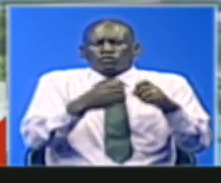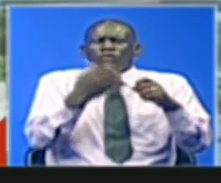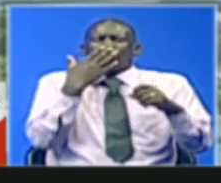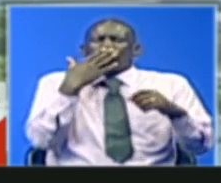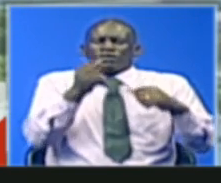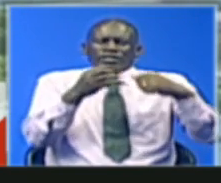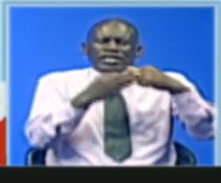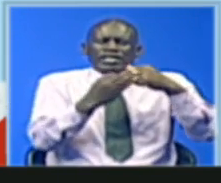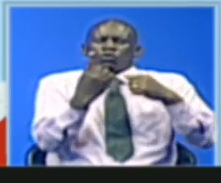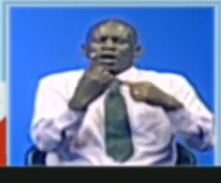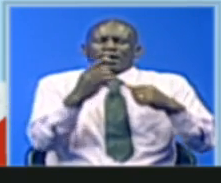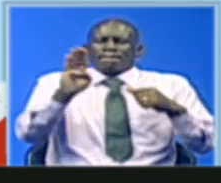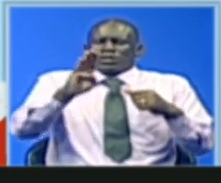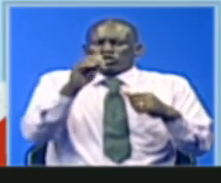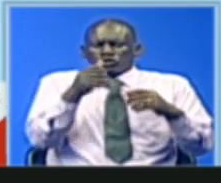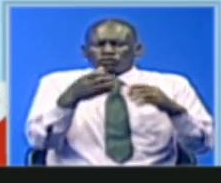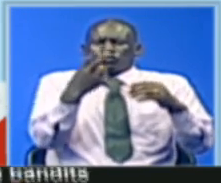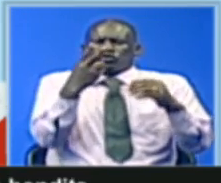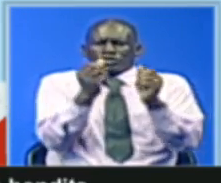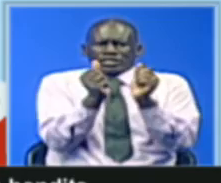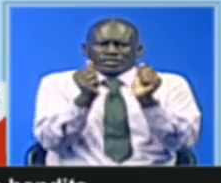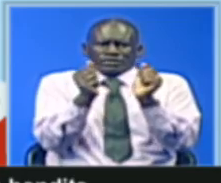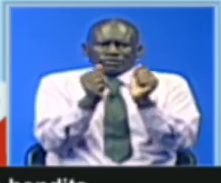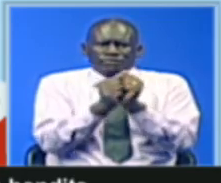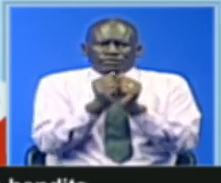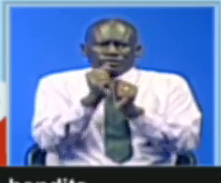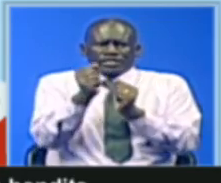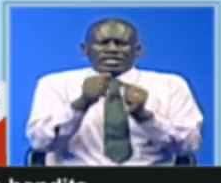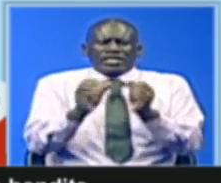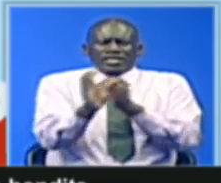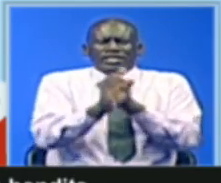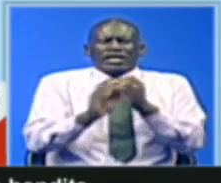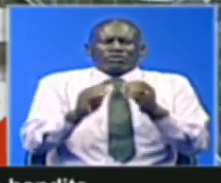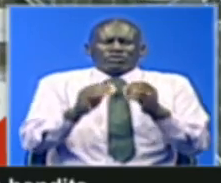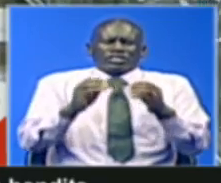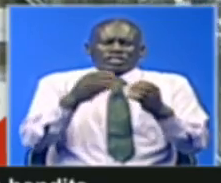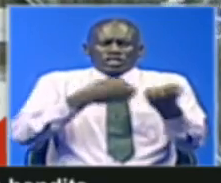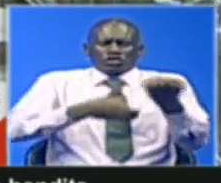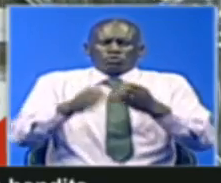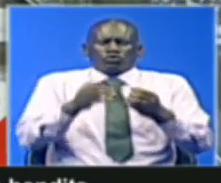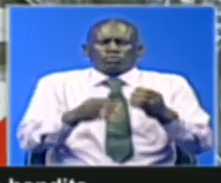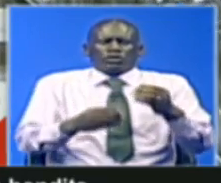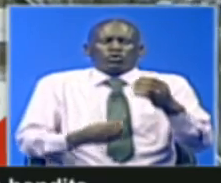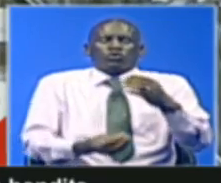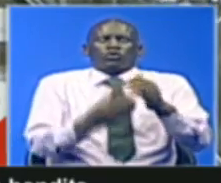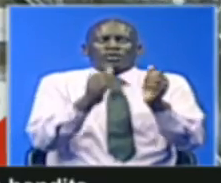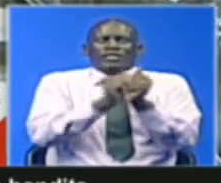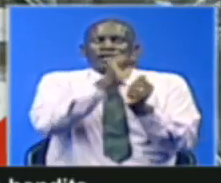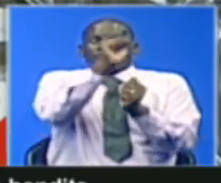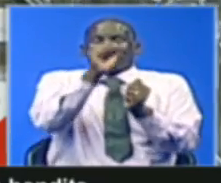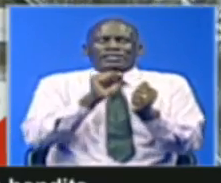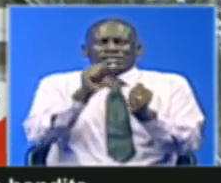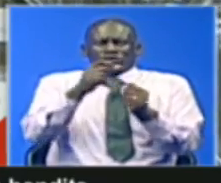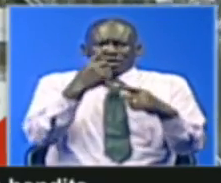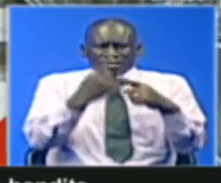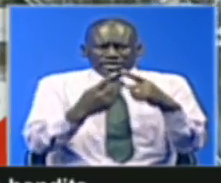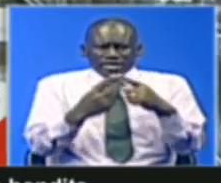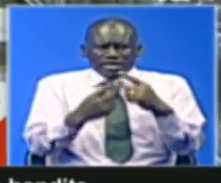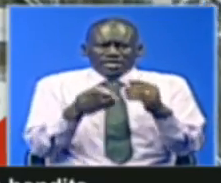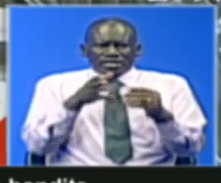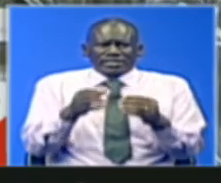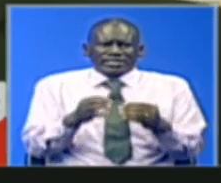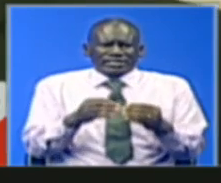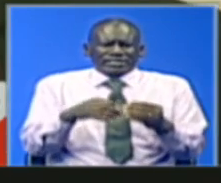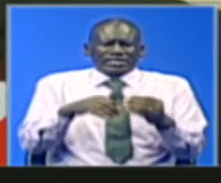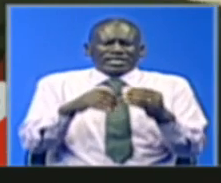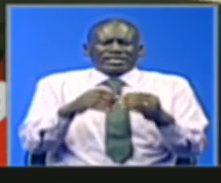2015. For a country whose economy should be growing by 10% per annum and whose manufacturing sector should be on the upswing, it's a depressing